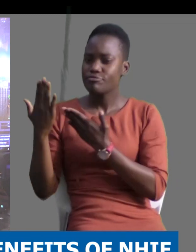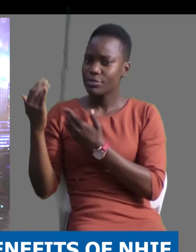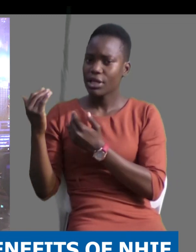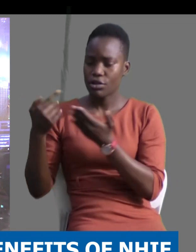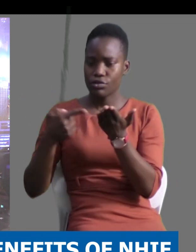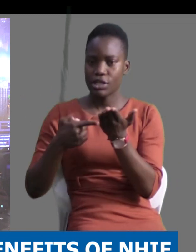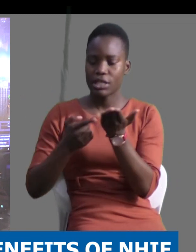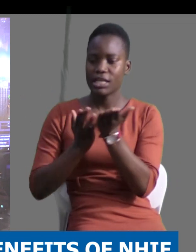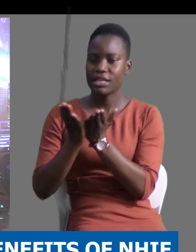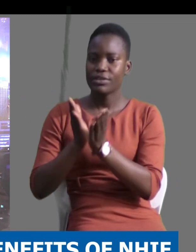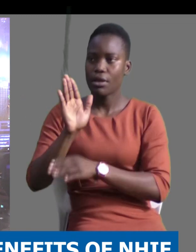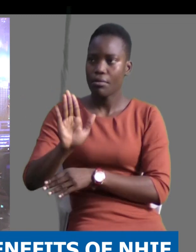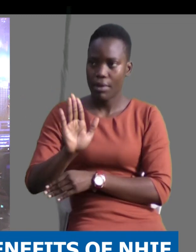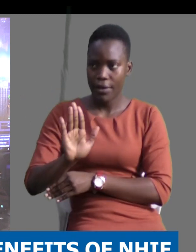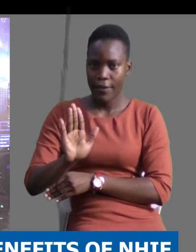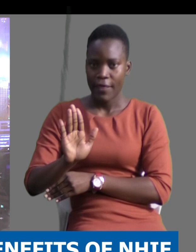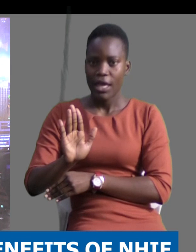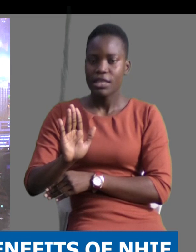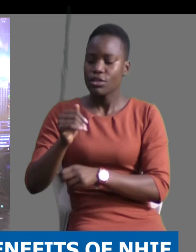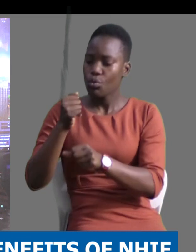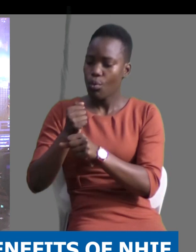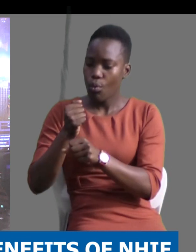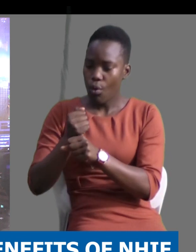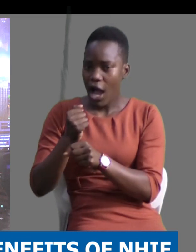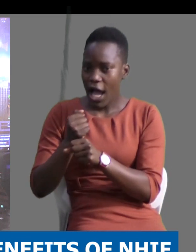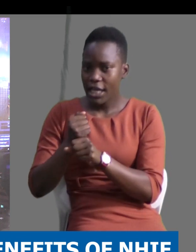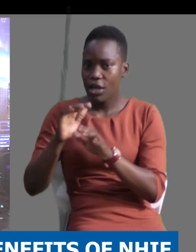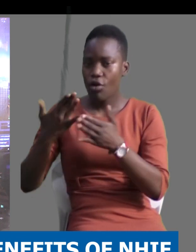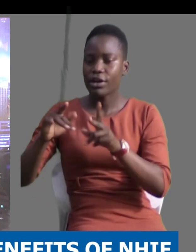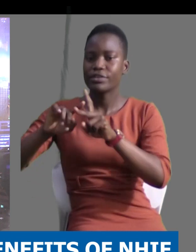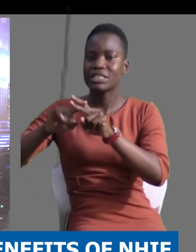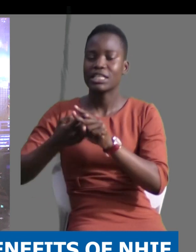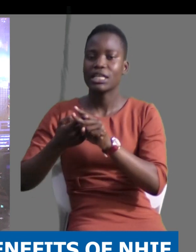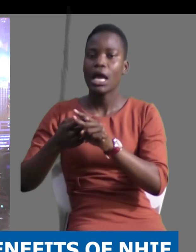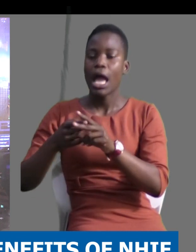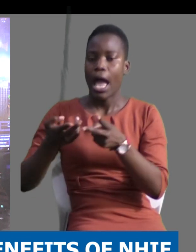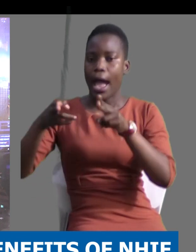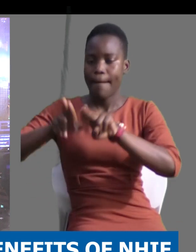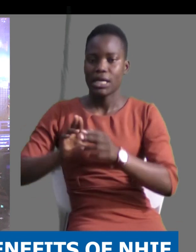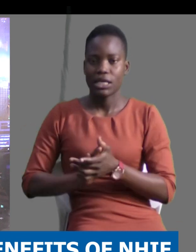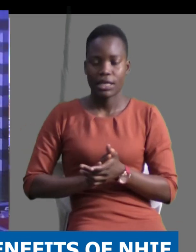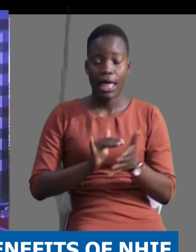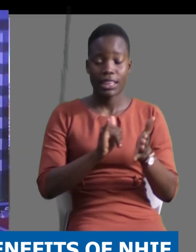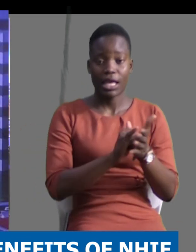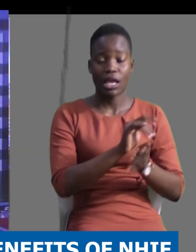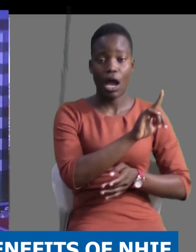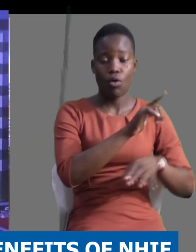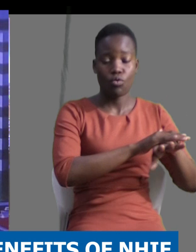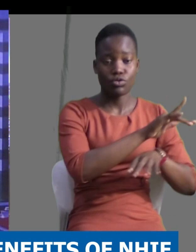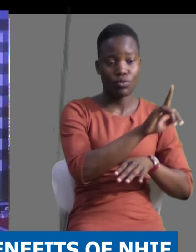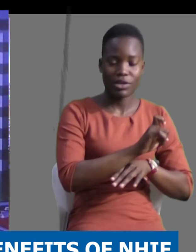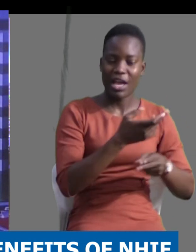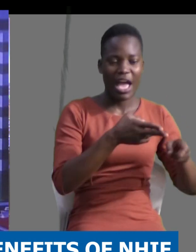or looking to also digitize its services? Is it working in that direction, or has it already happened? That's a